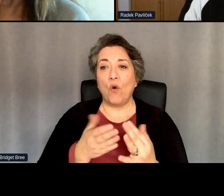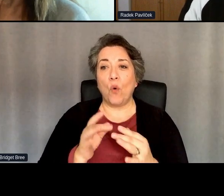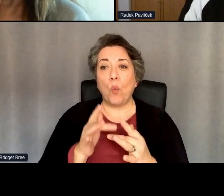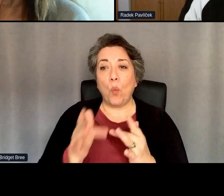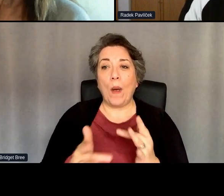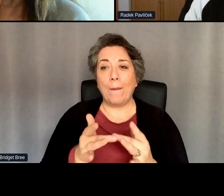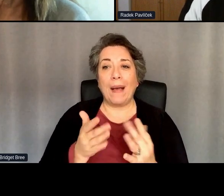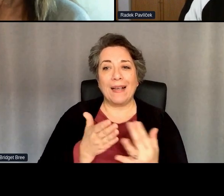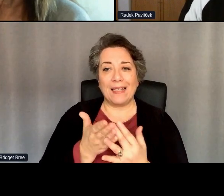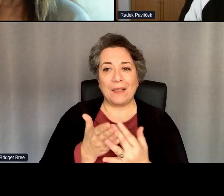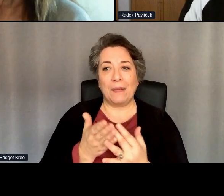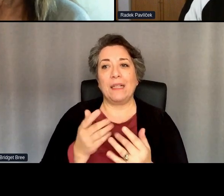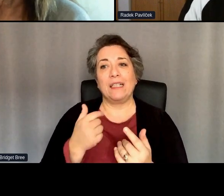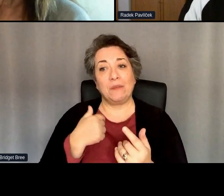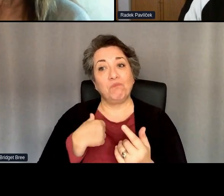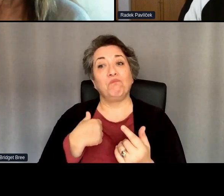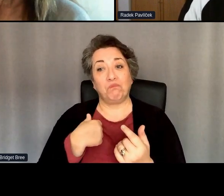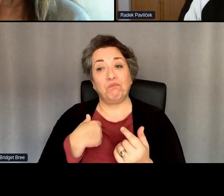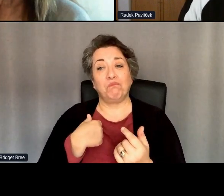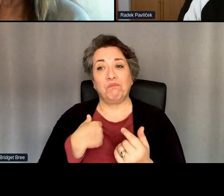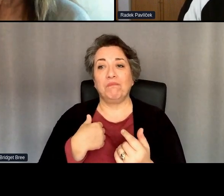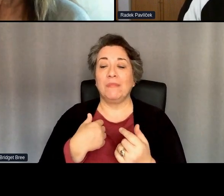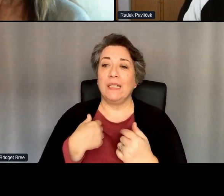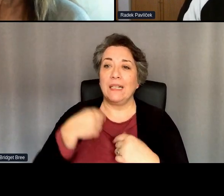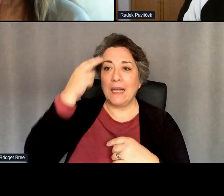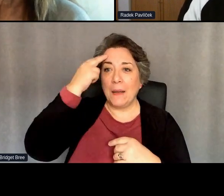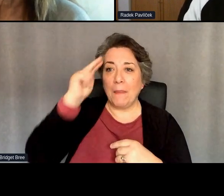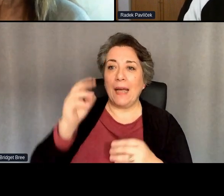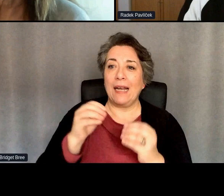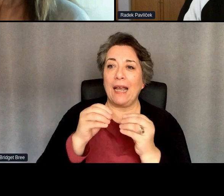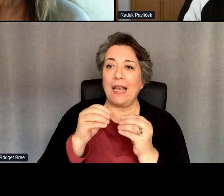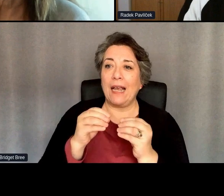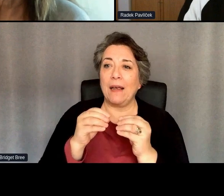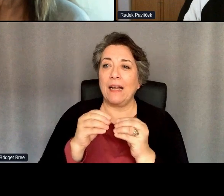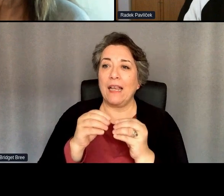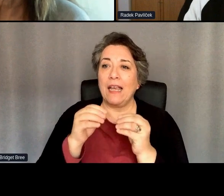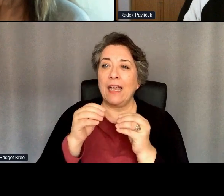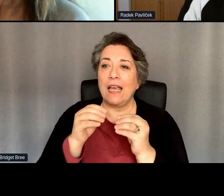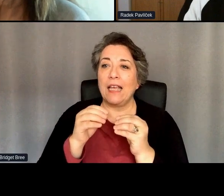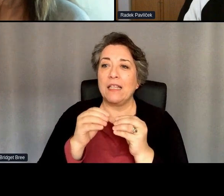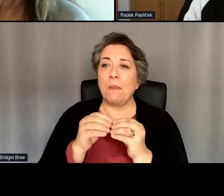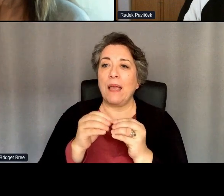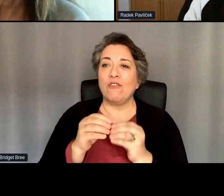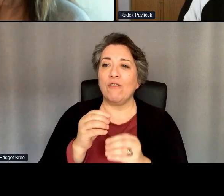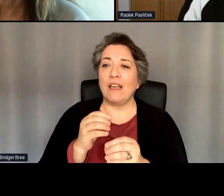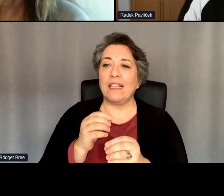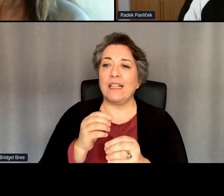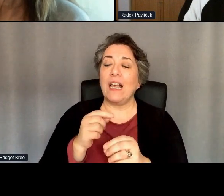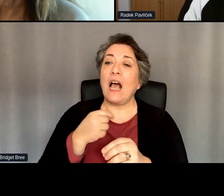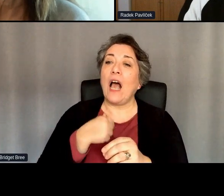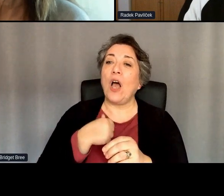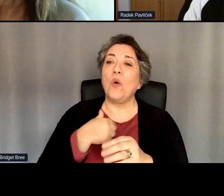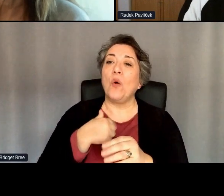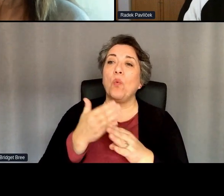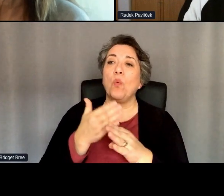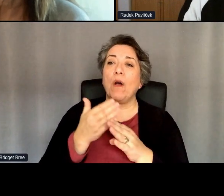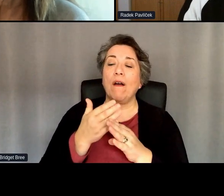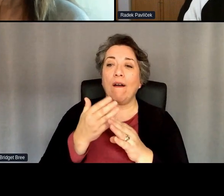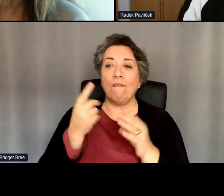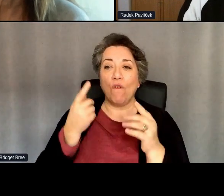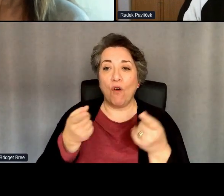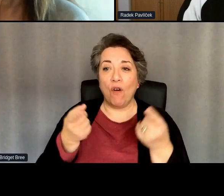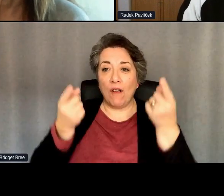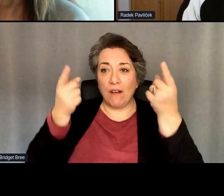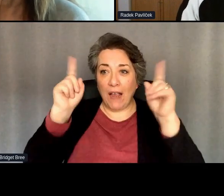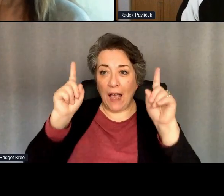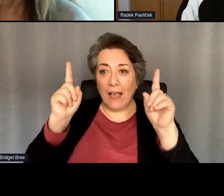Hi, my name is Beatriz Gonzalez-Mellidez, also known as Bea or B. I work for Atos as Head of Accessibility and Digital Inclusion in Central